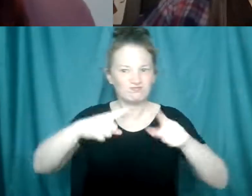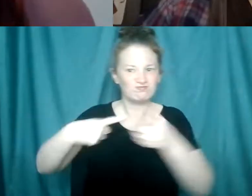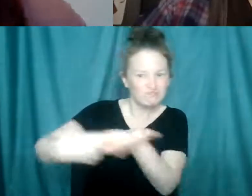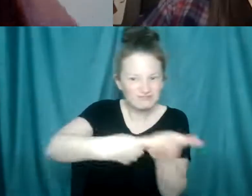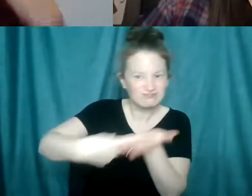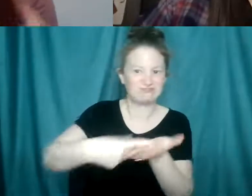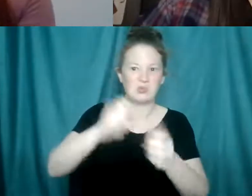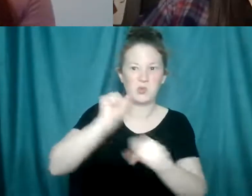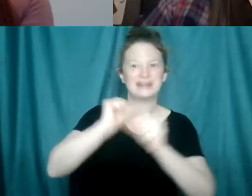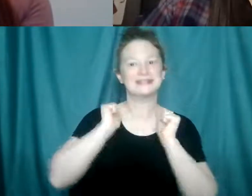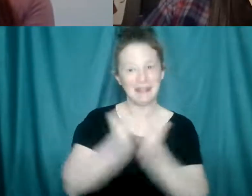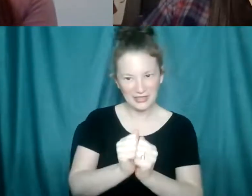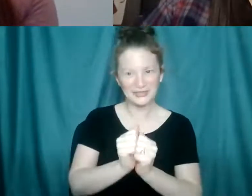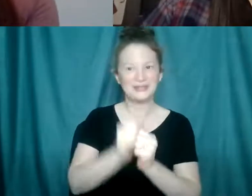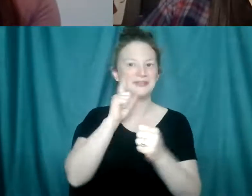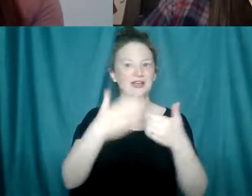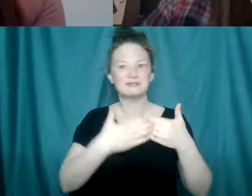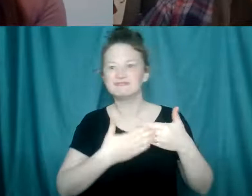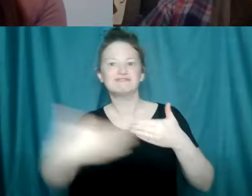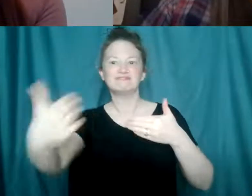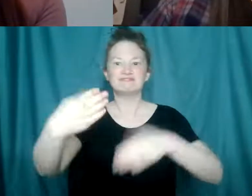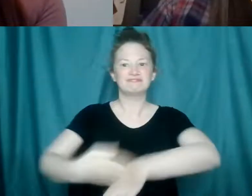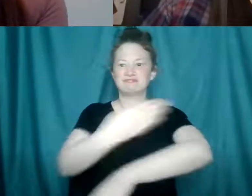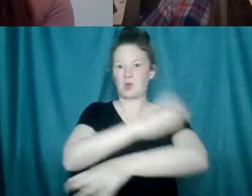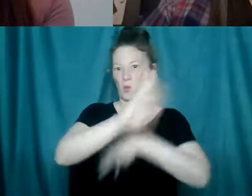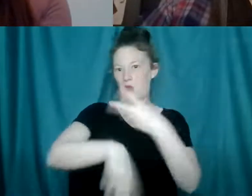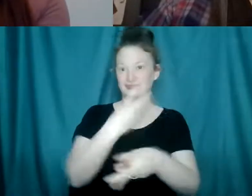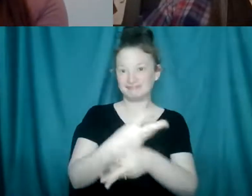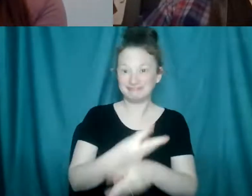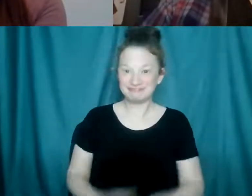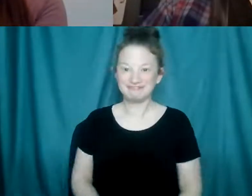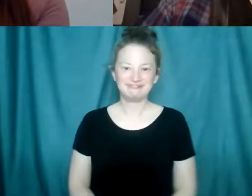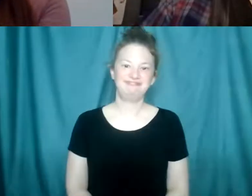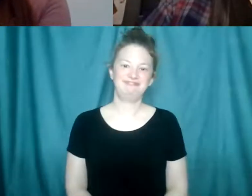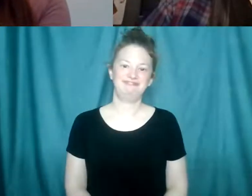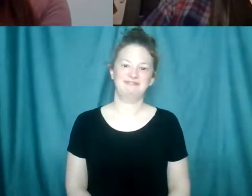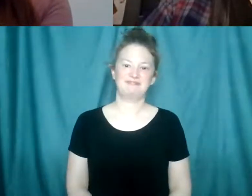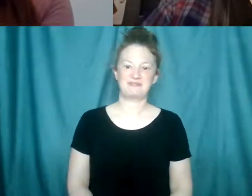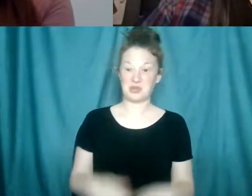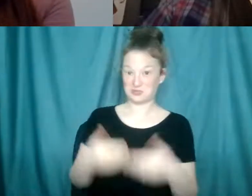start on my little introduction talk? I think that's awesome. Yeah, that'd be great. Okay.